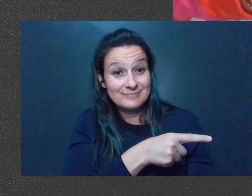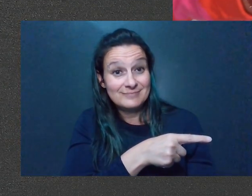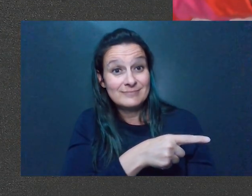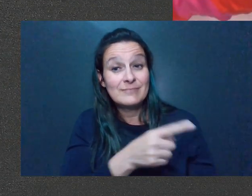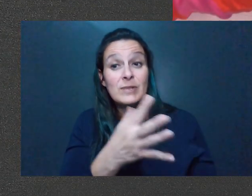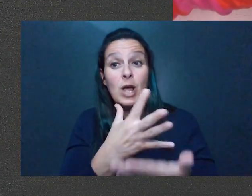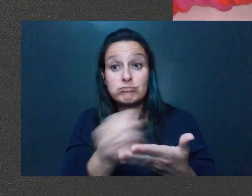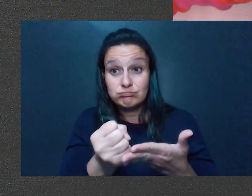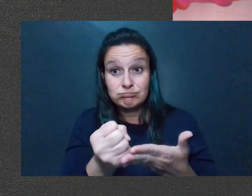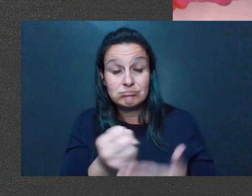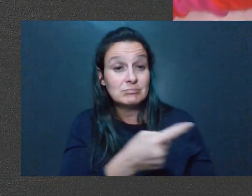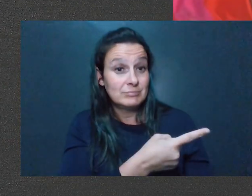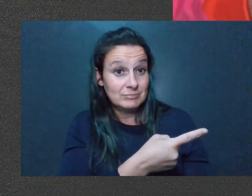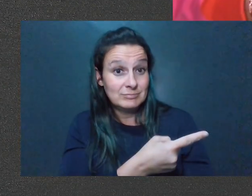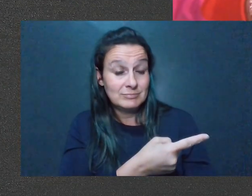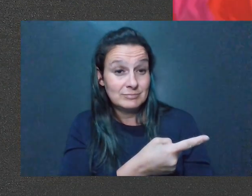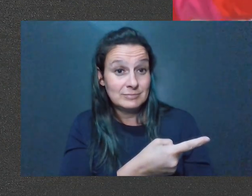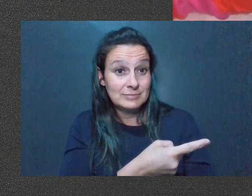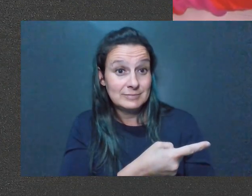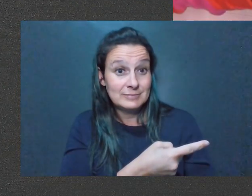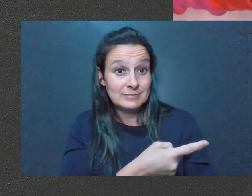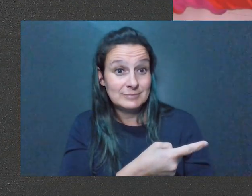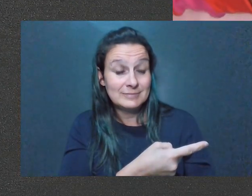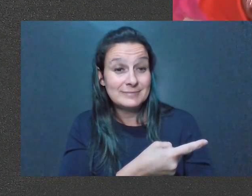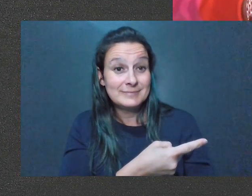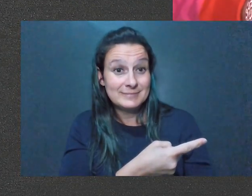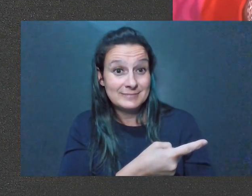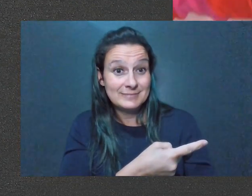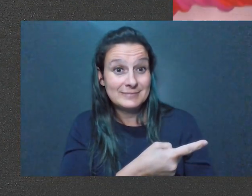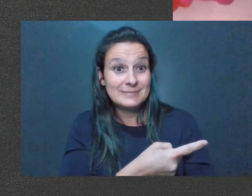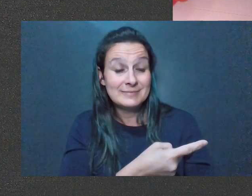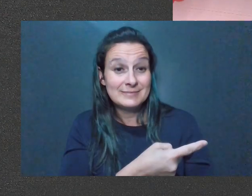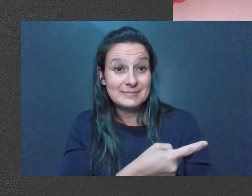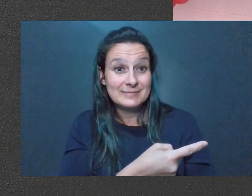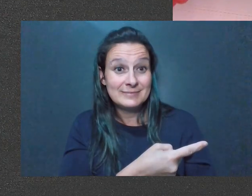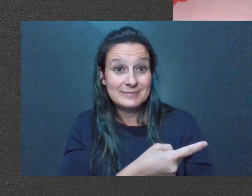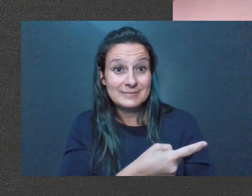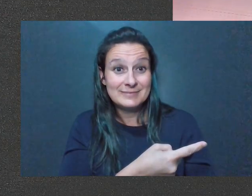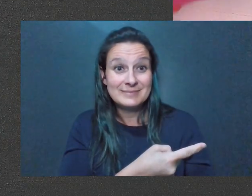yarn is used up. And you've got a nice